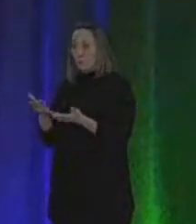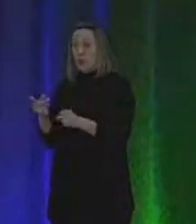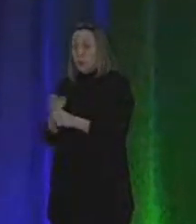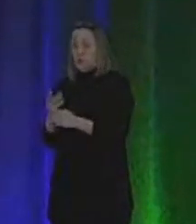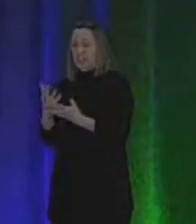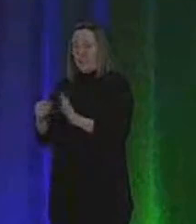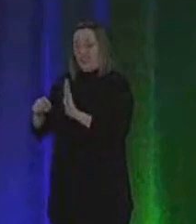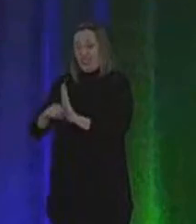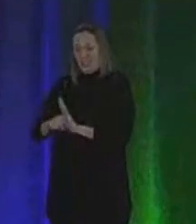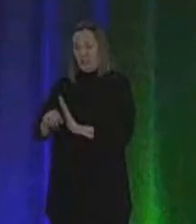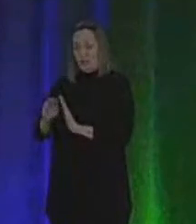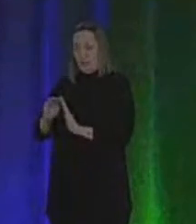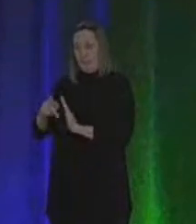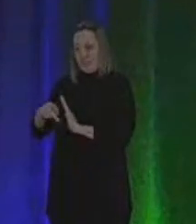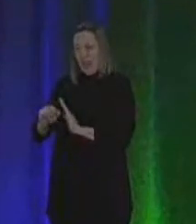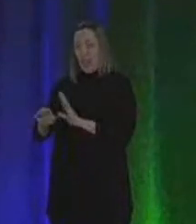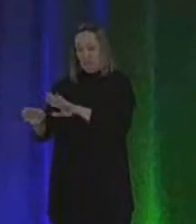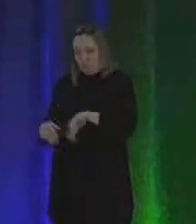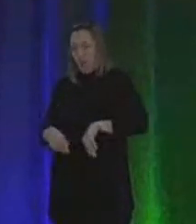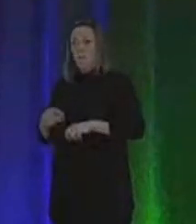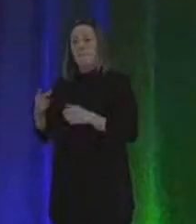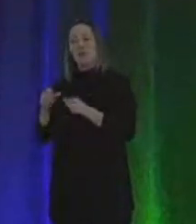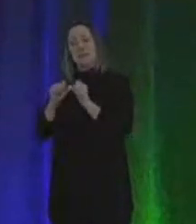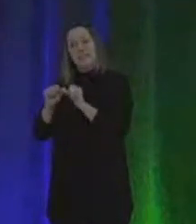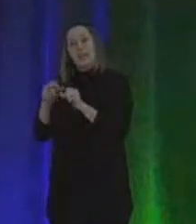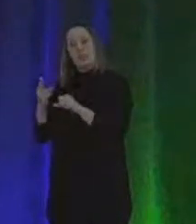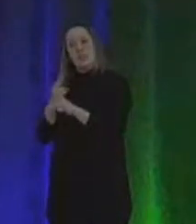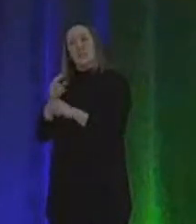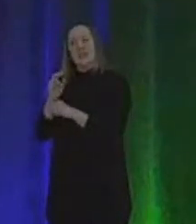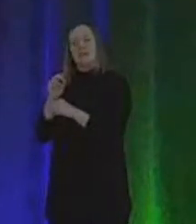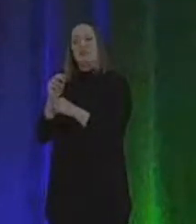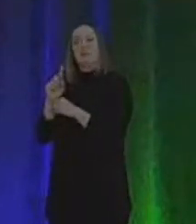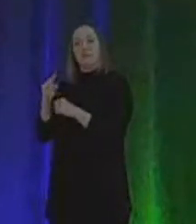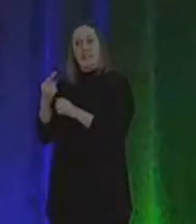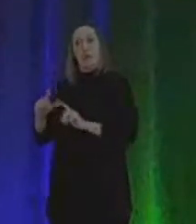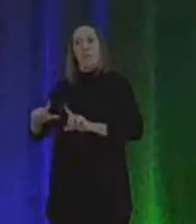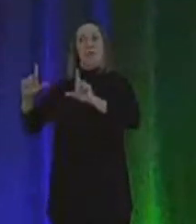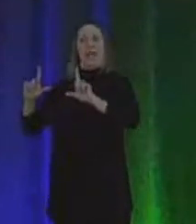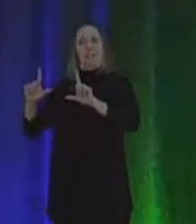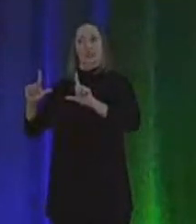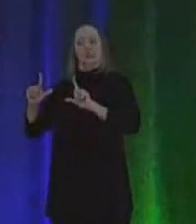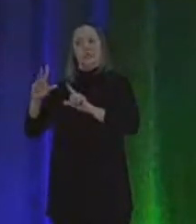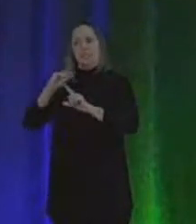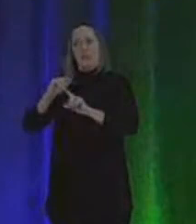MPAs while maintaining the user experience that single-page applications